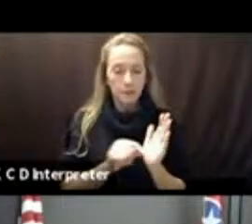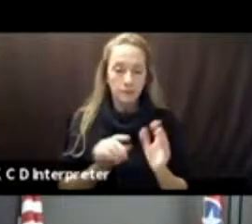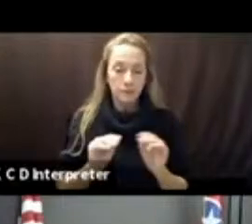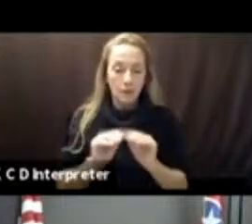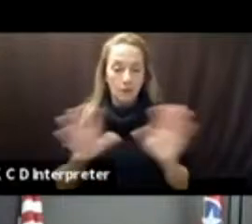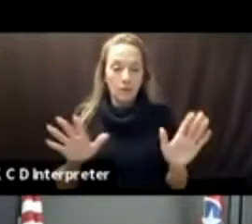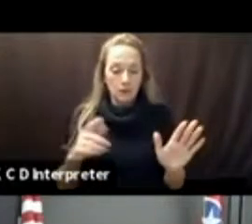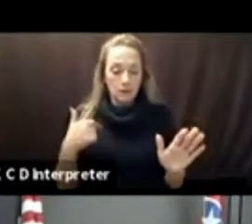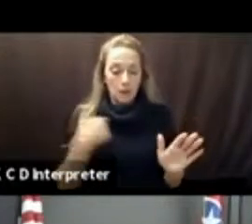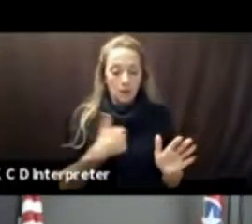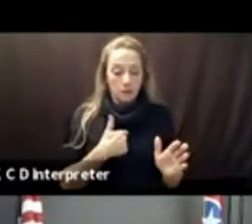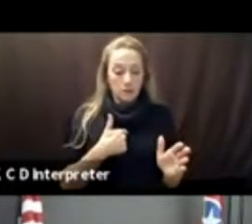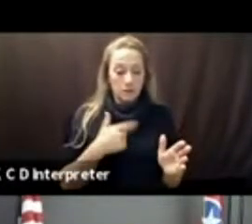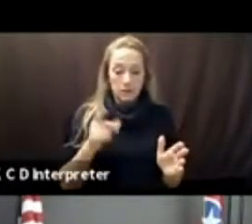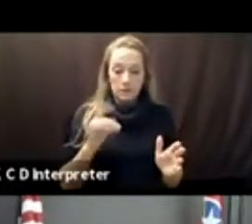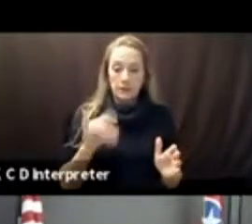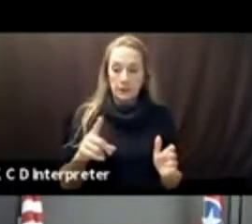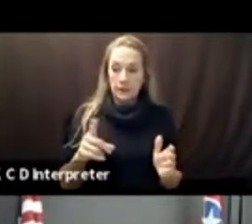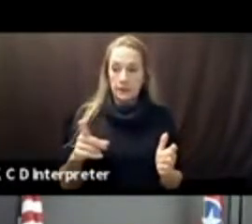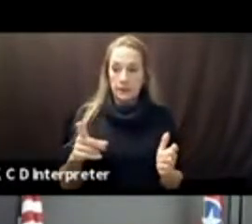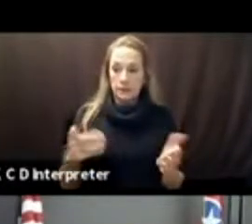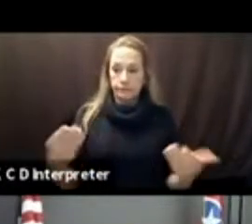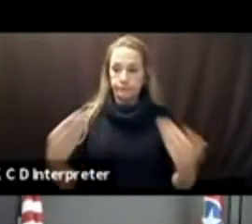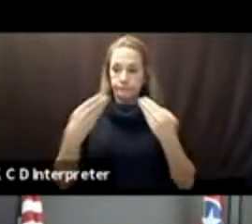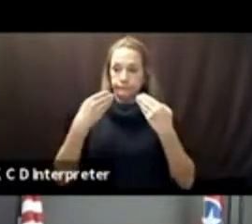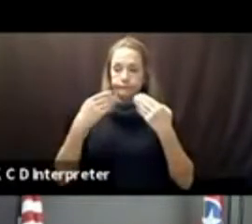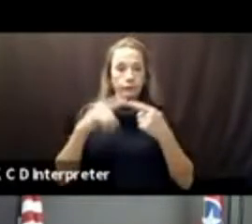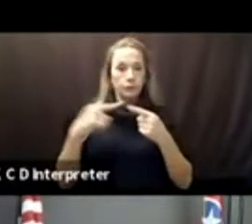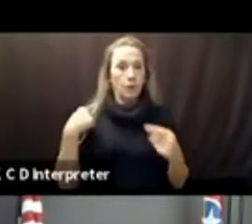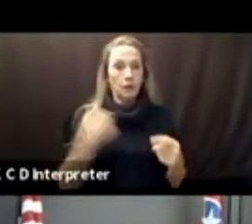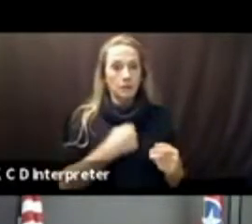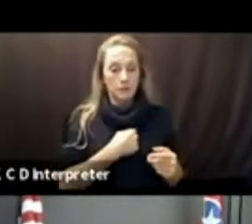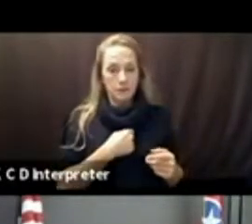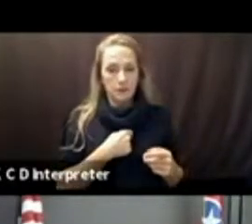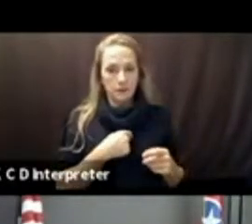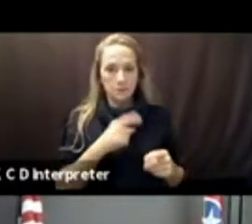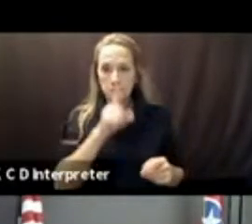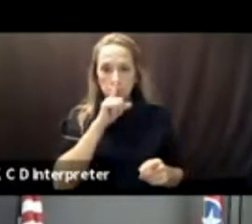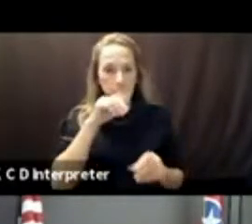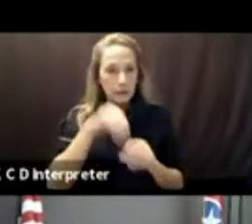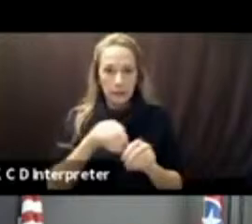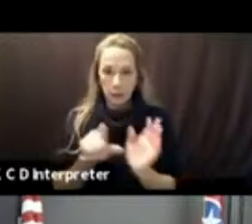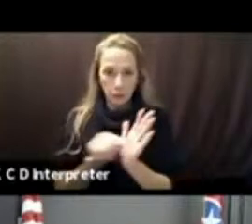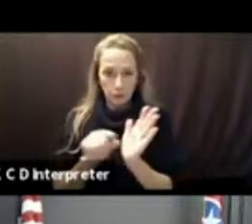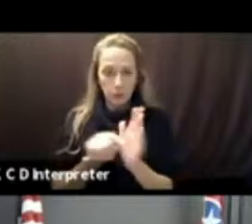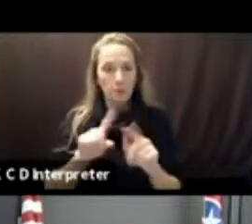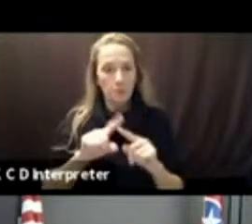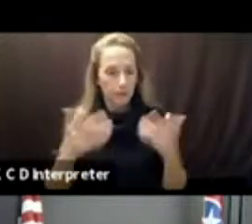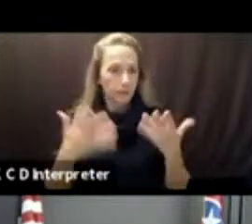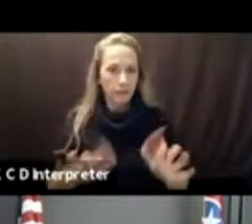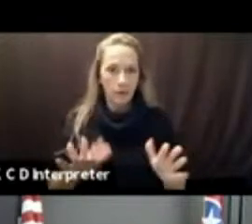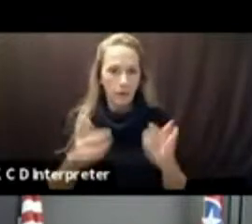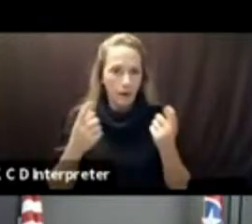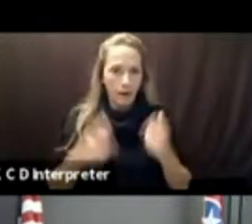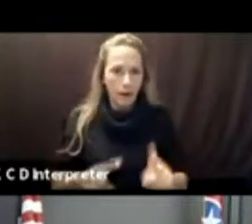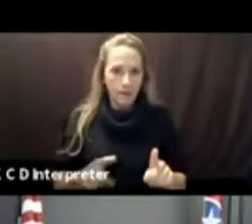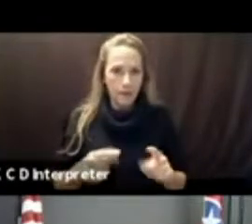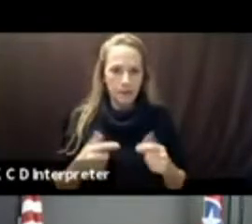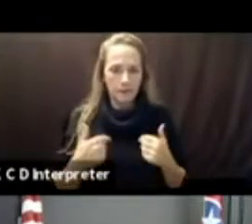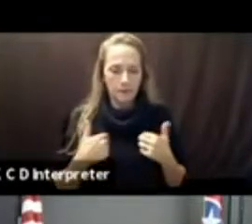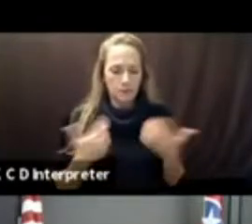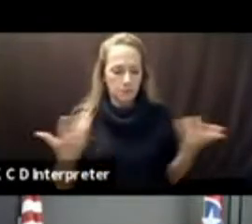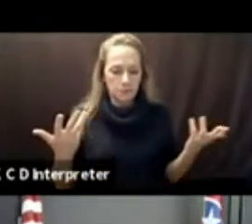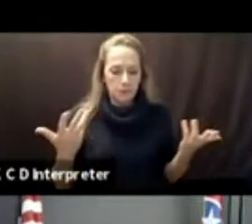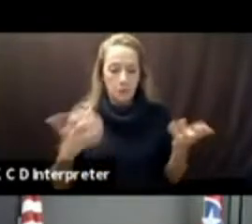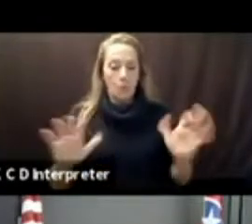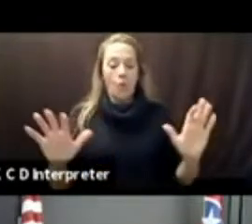us, threats have come our way. And so that has not made the paper. Didn't need to, because we wanted to deal with it. But